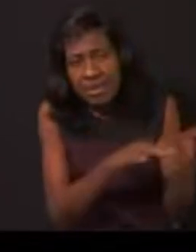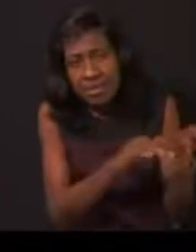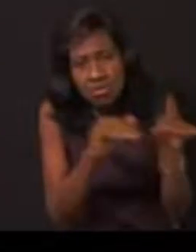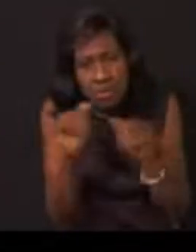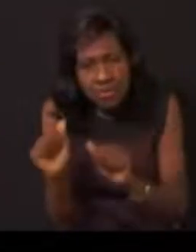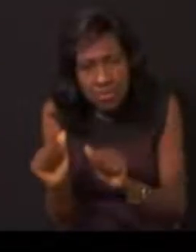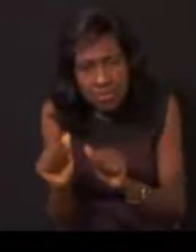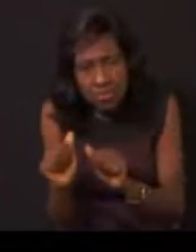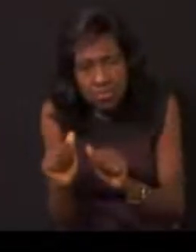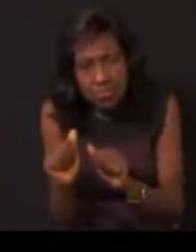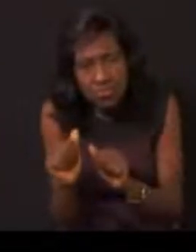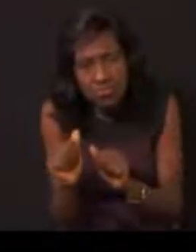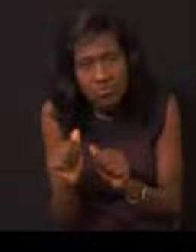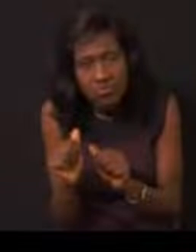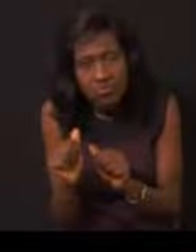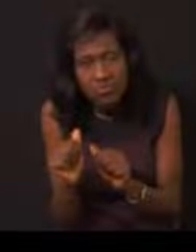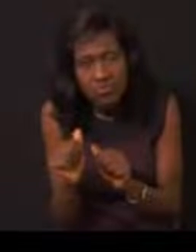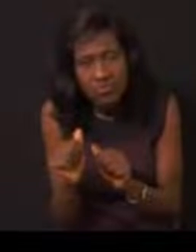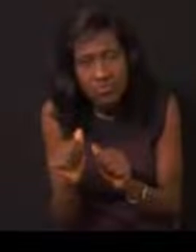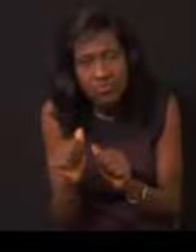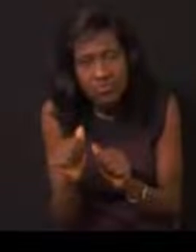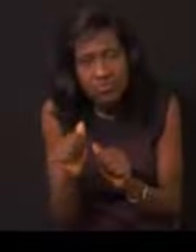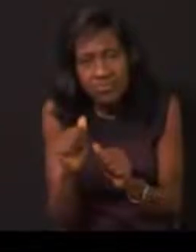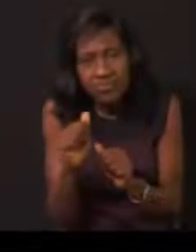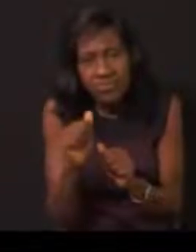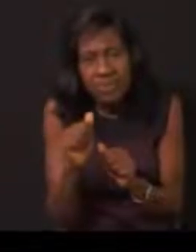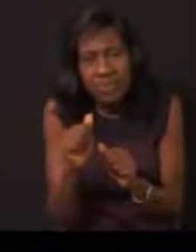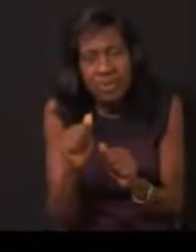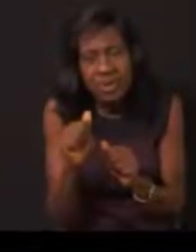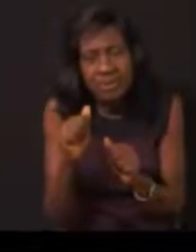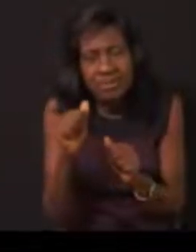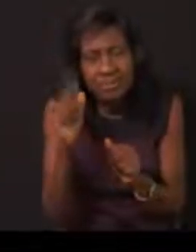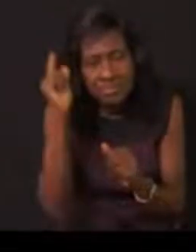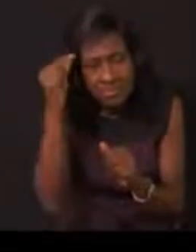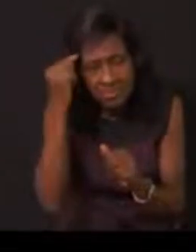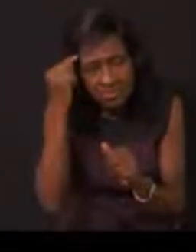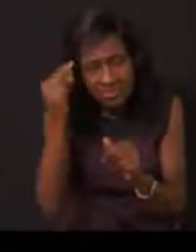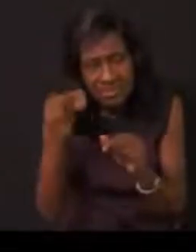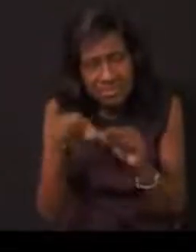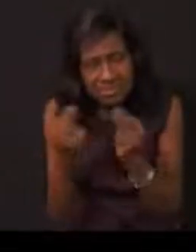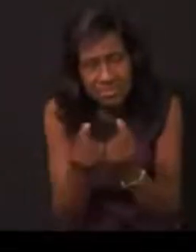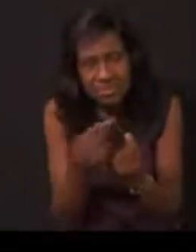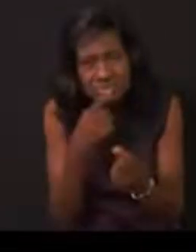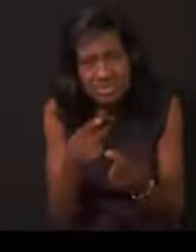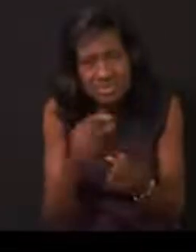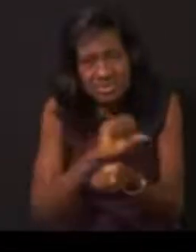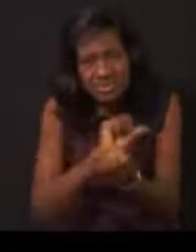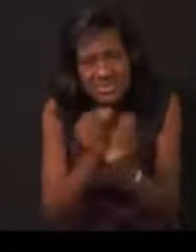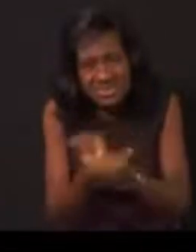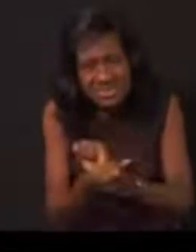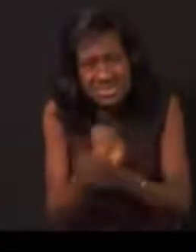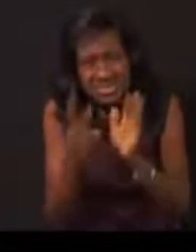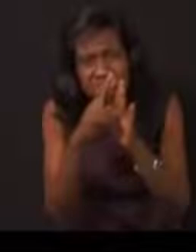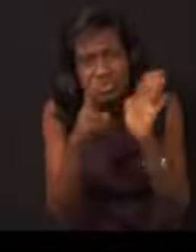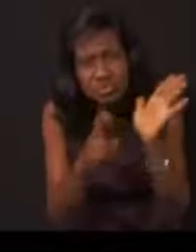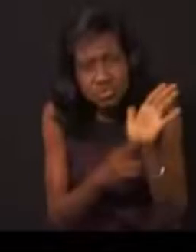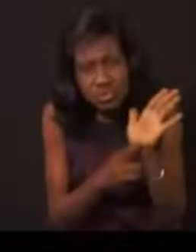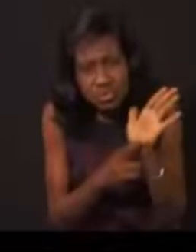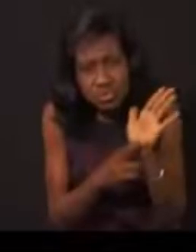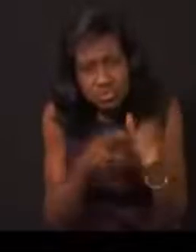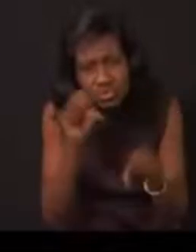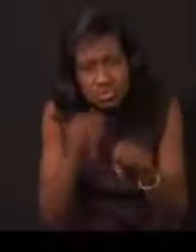verification. The government has agreed to change the regulations next week so that there will be